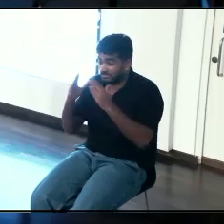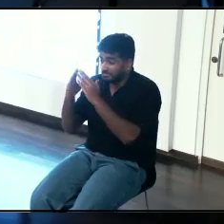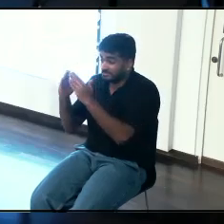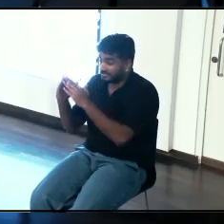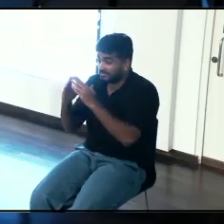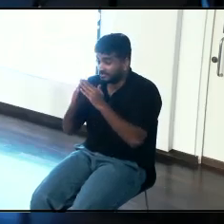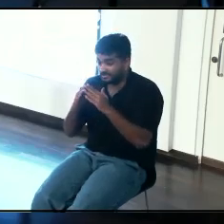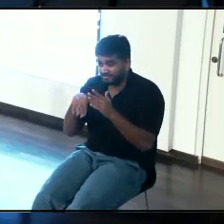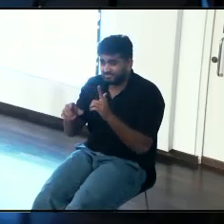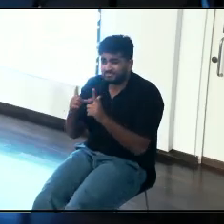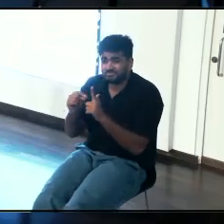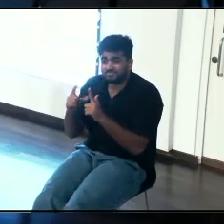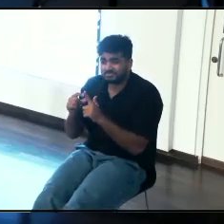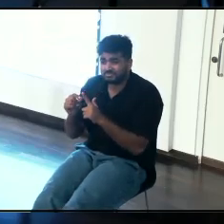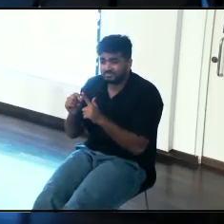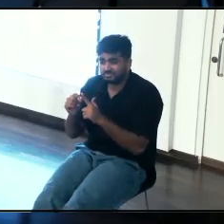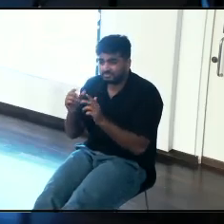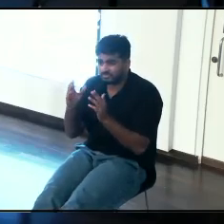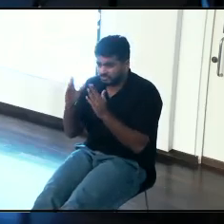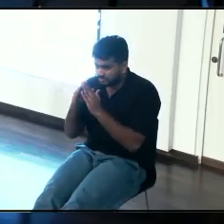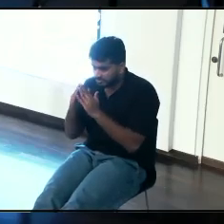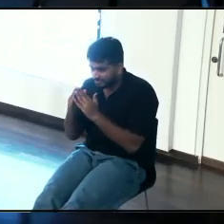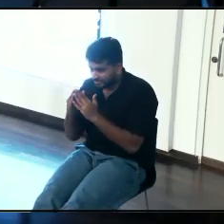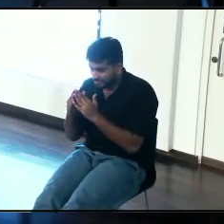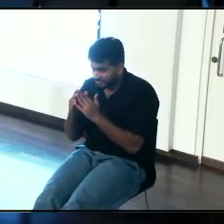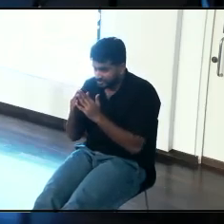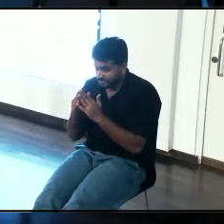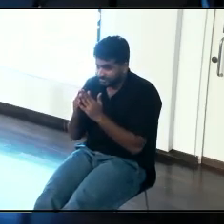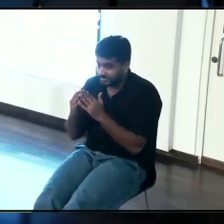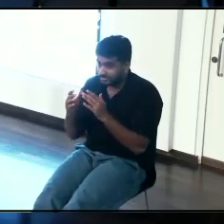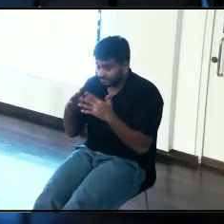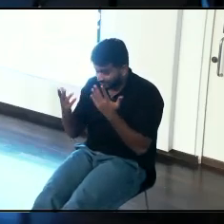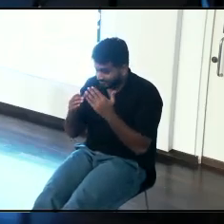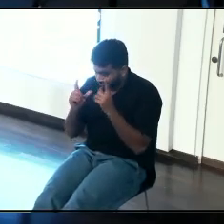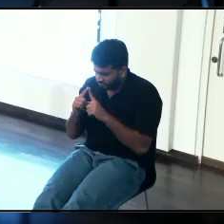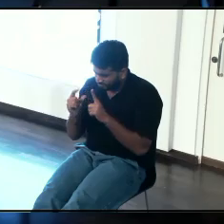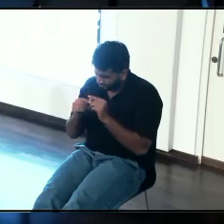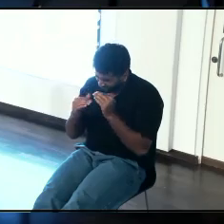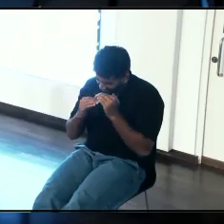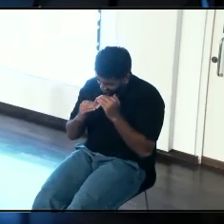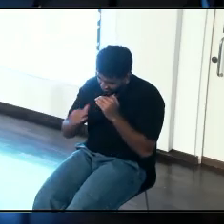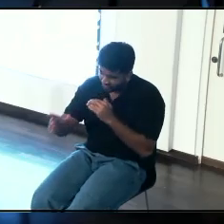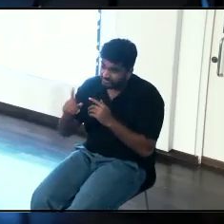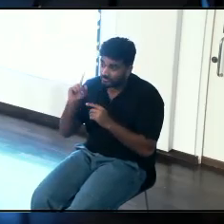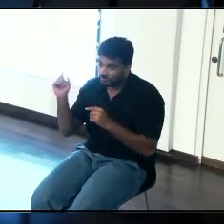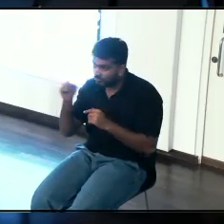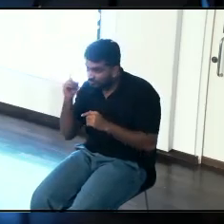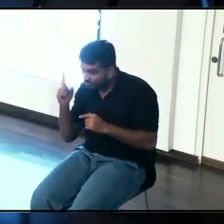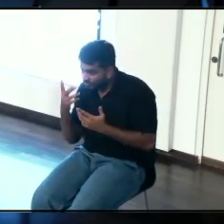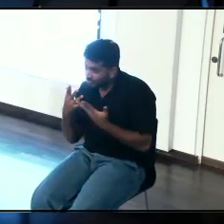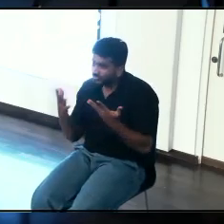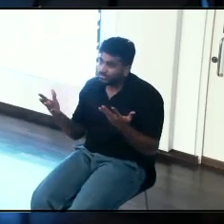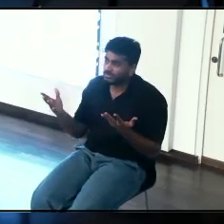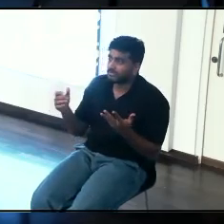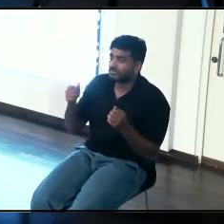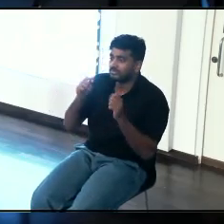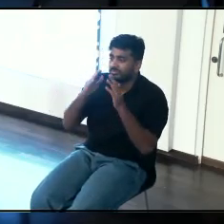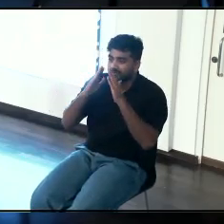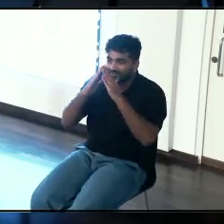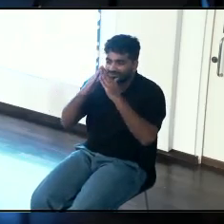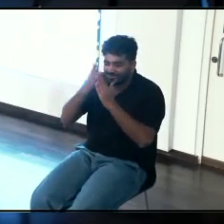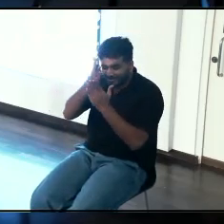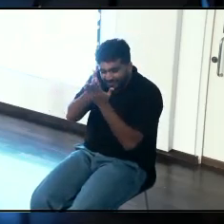started doing things to keep the home self-sustaining, like they offer tours, or they've converted a part of it into